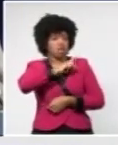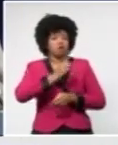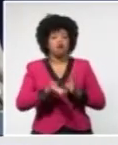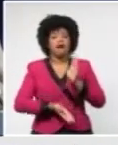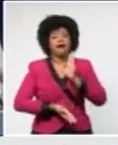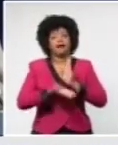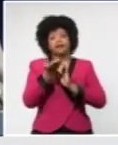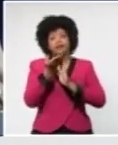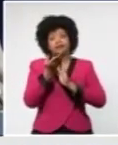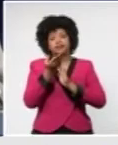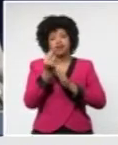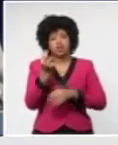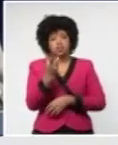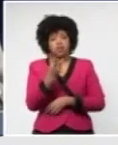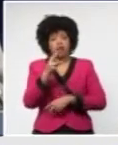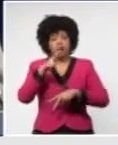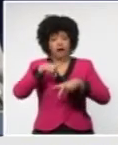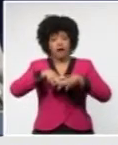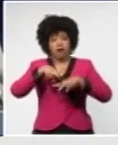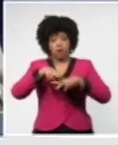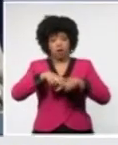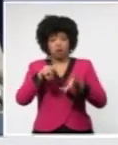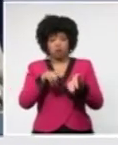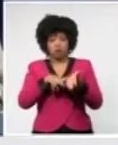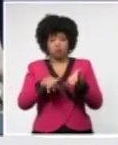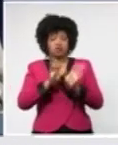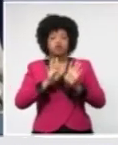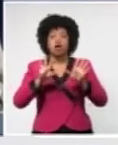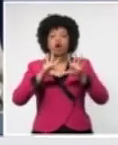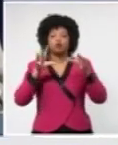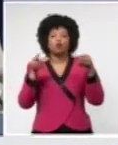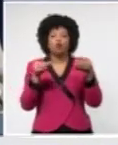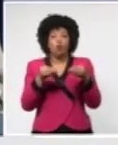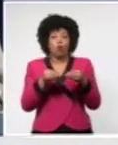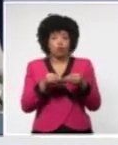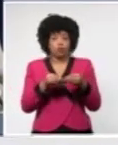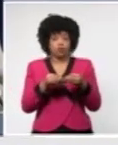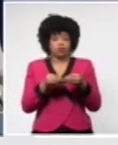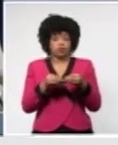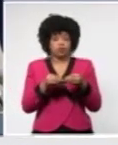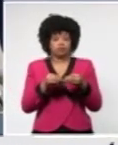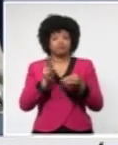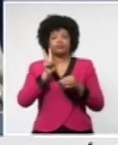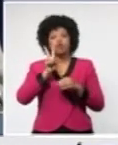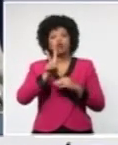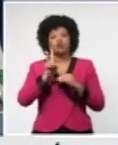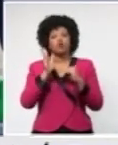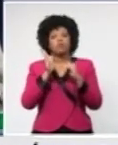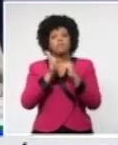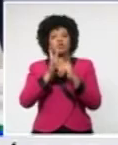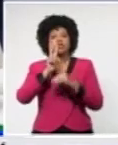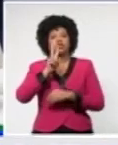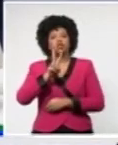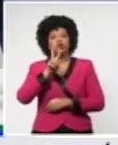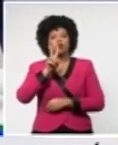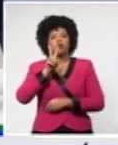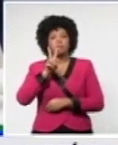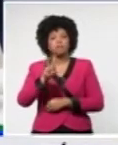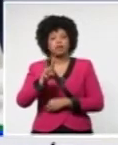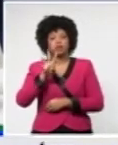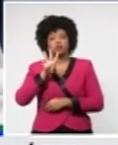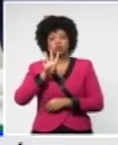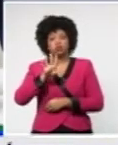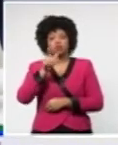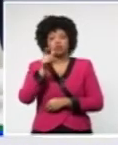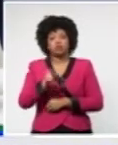2,224 patients diagnosed in Cuba with COVID-19 that have recovered 94.3%. With the 86 people who